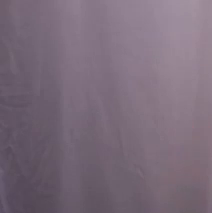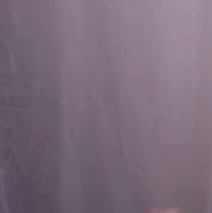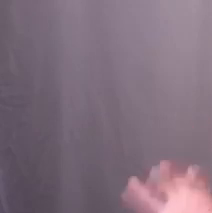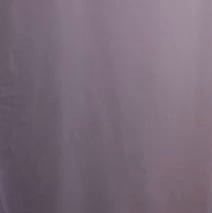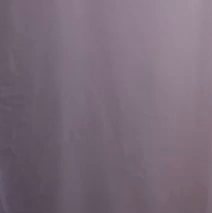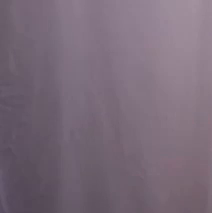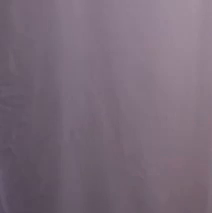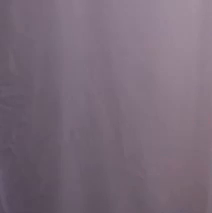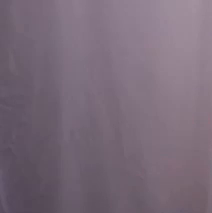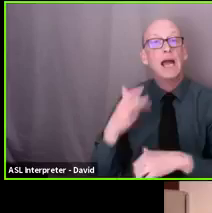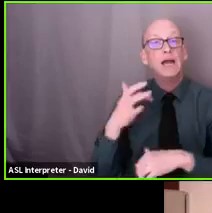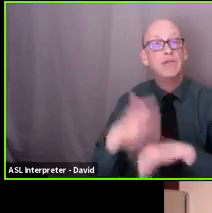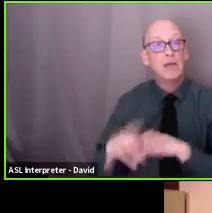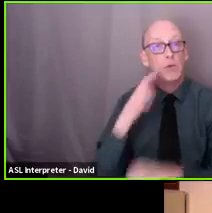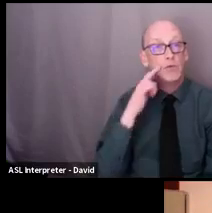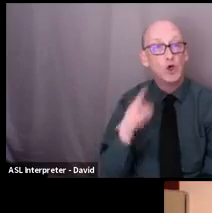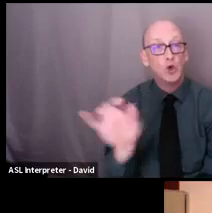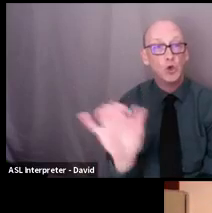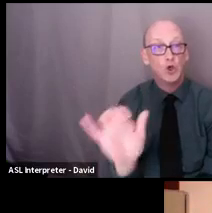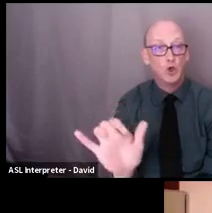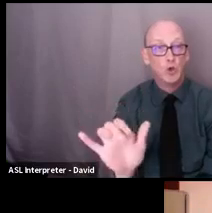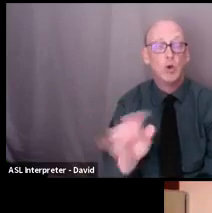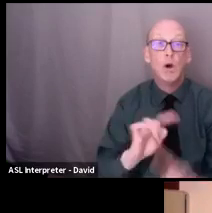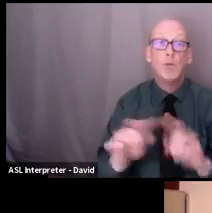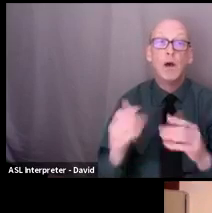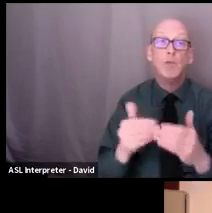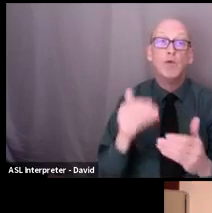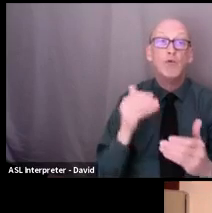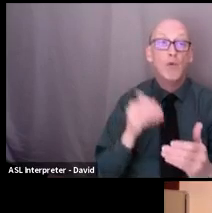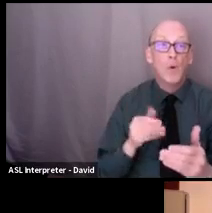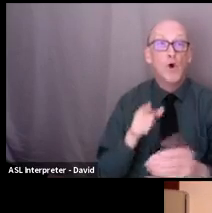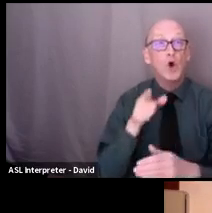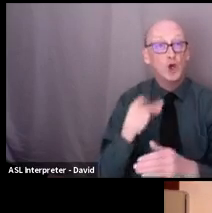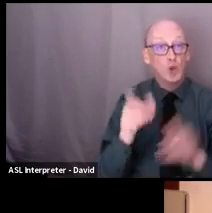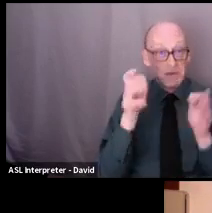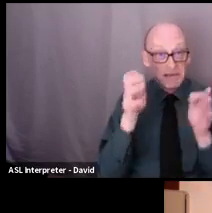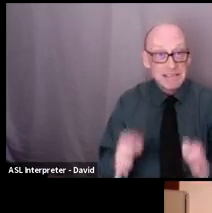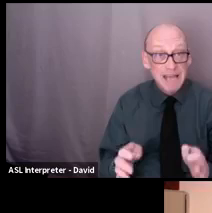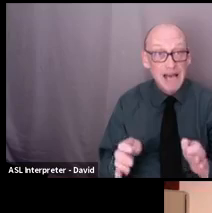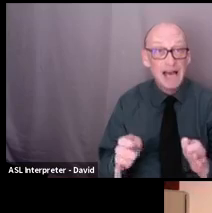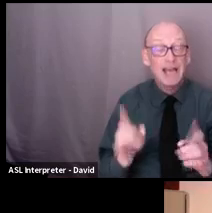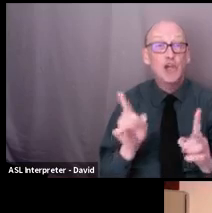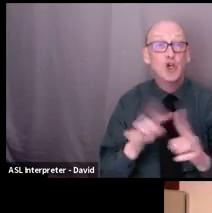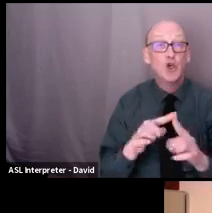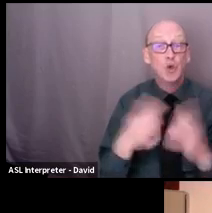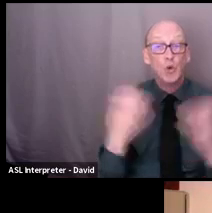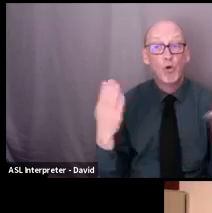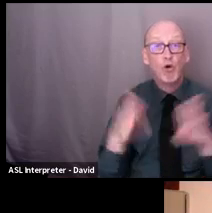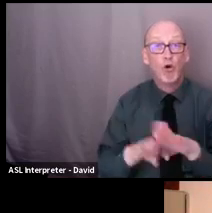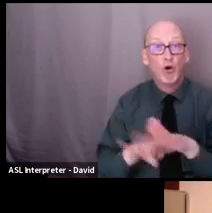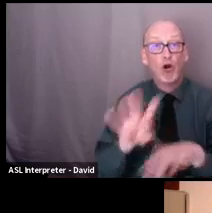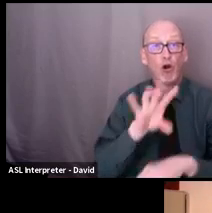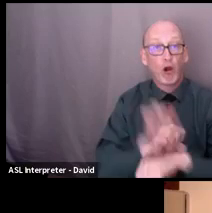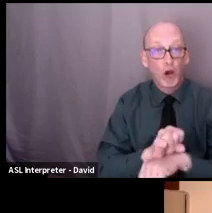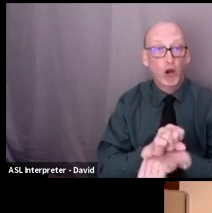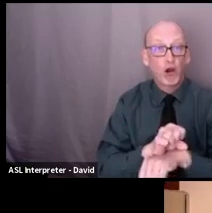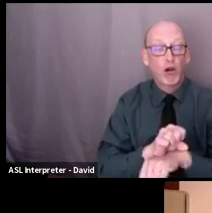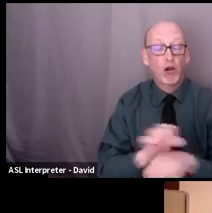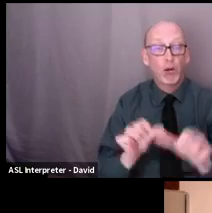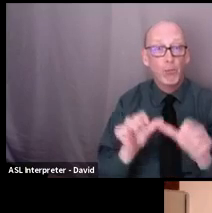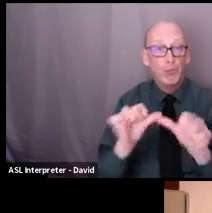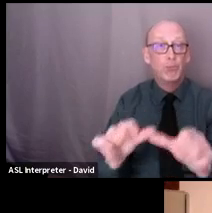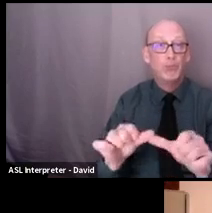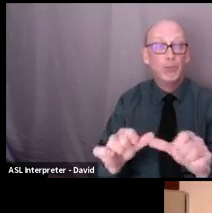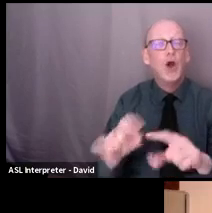for you as well. But before you decide to just lock that door for good, give a call